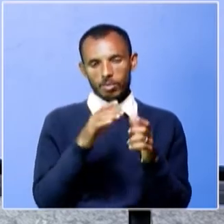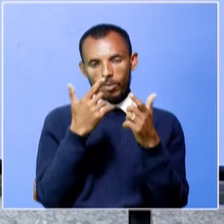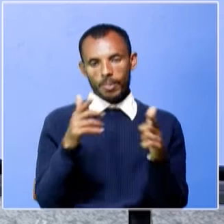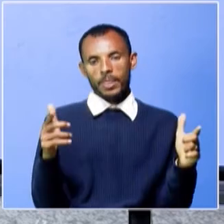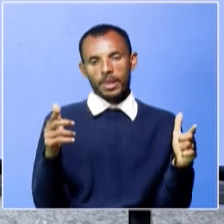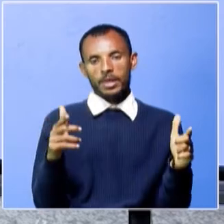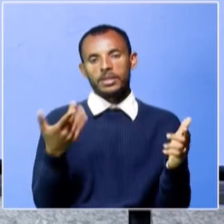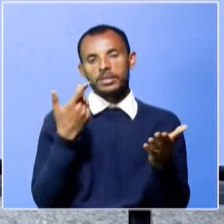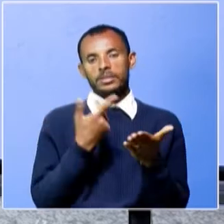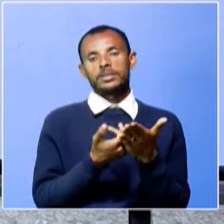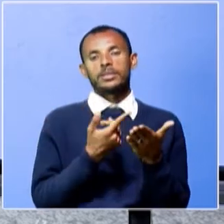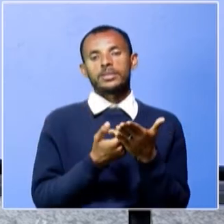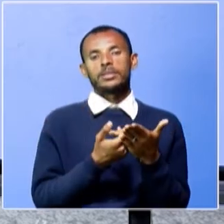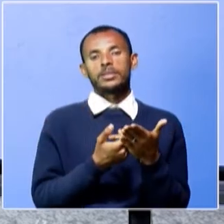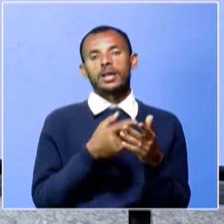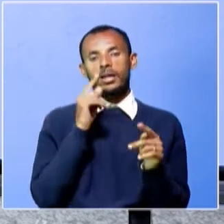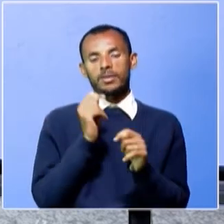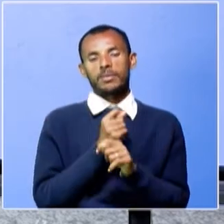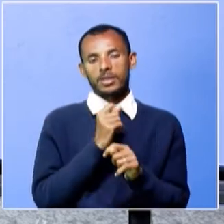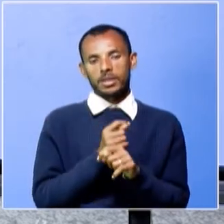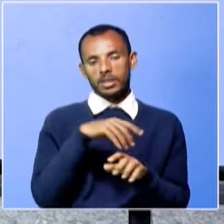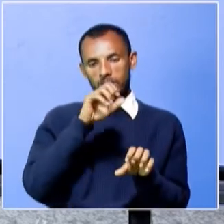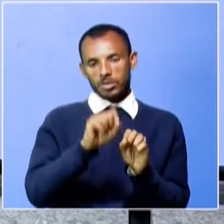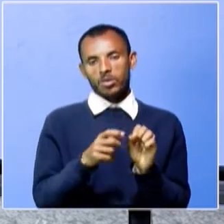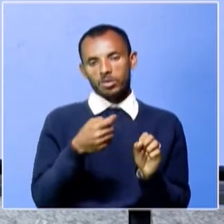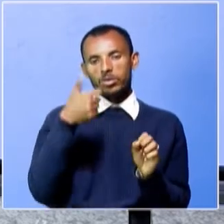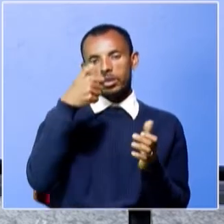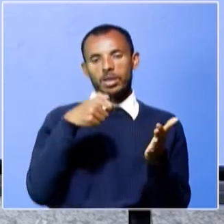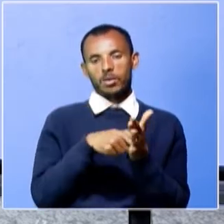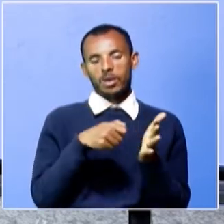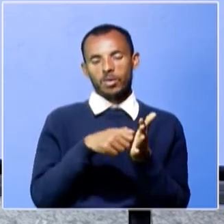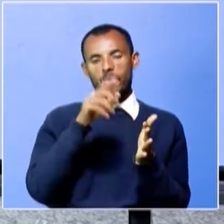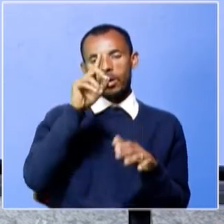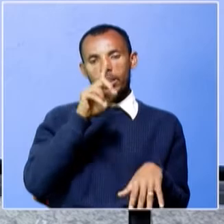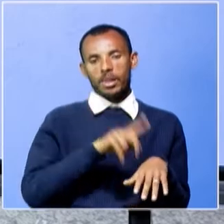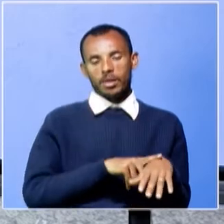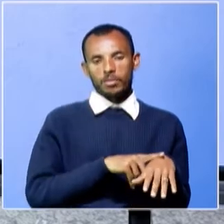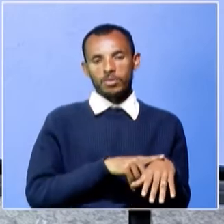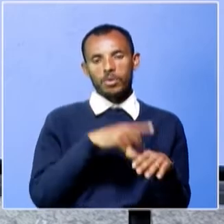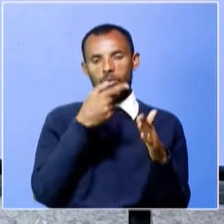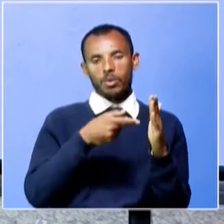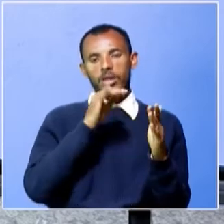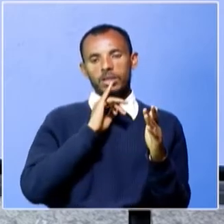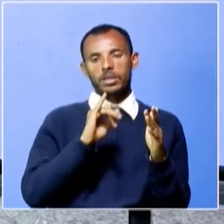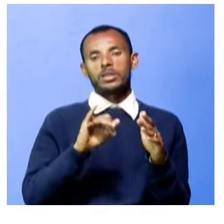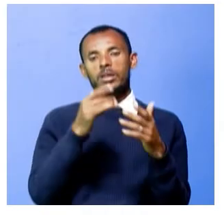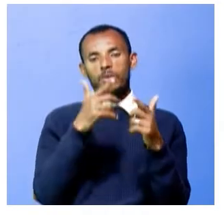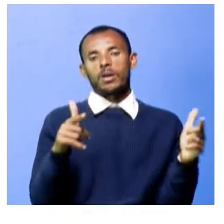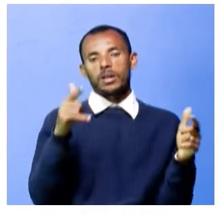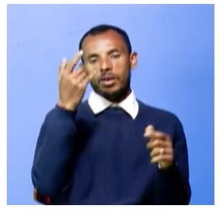probability in this activity. So tossing a coin once, what is the probability